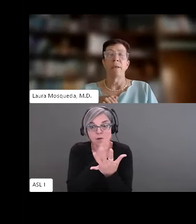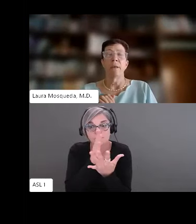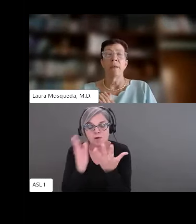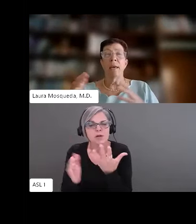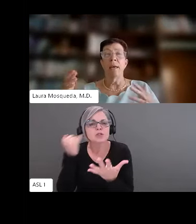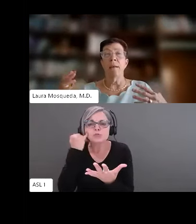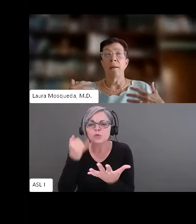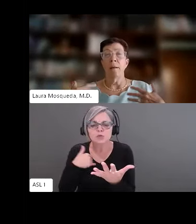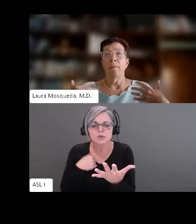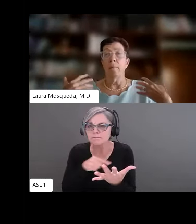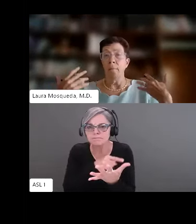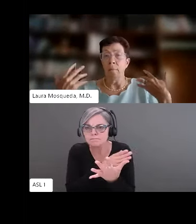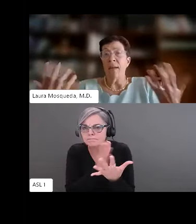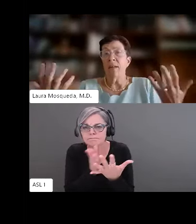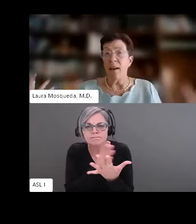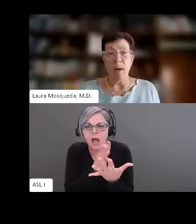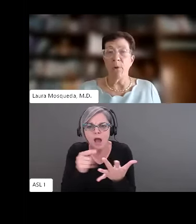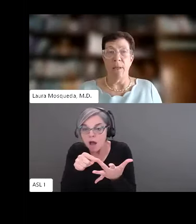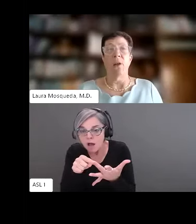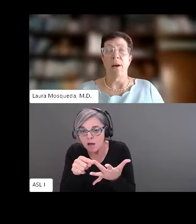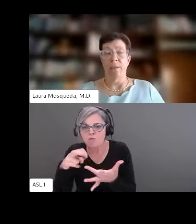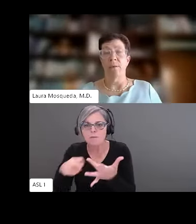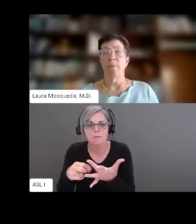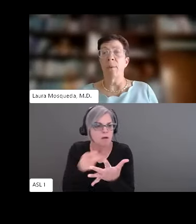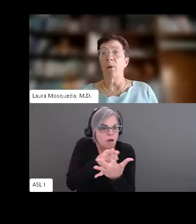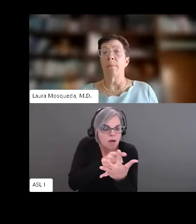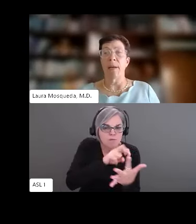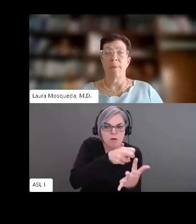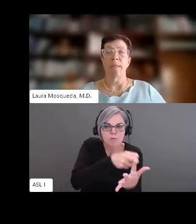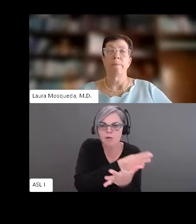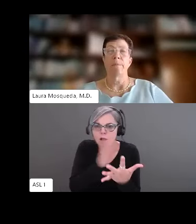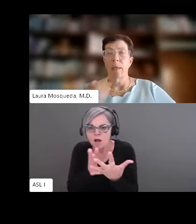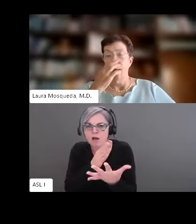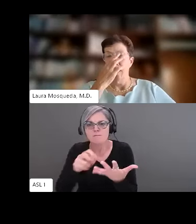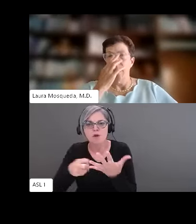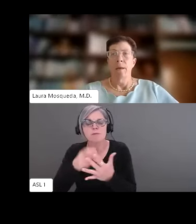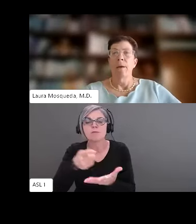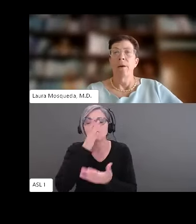areas can make us have memory loss or memory impairment.